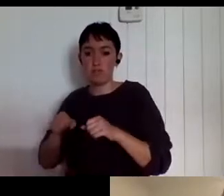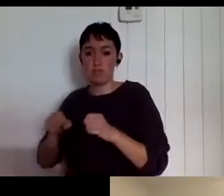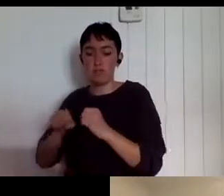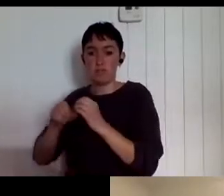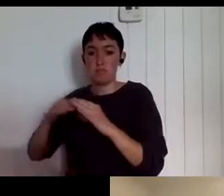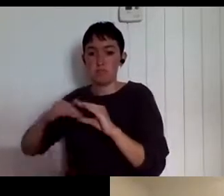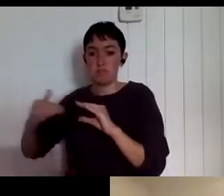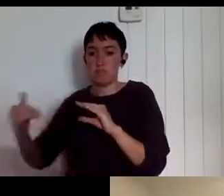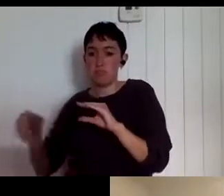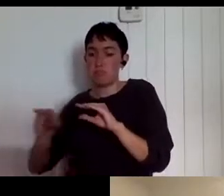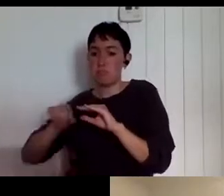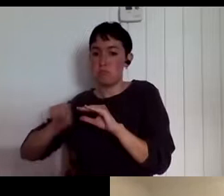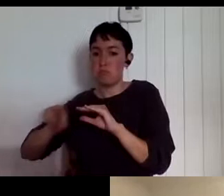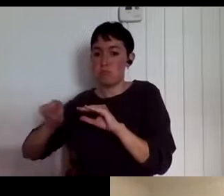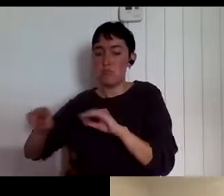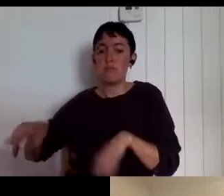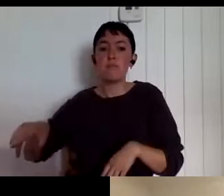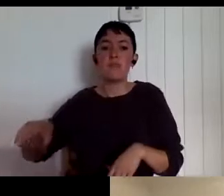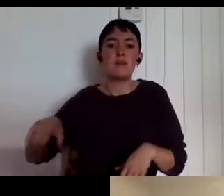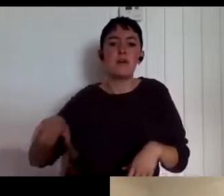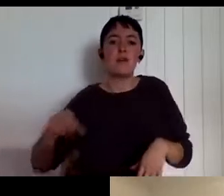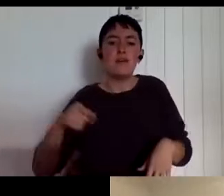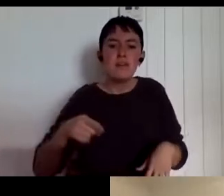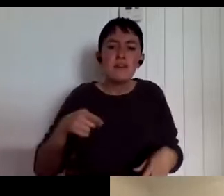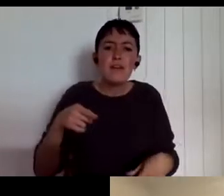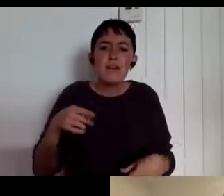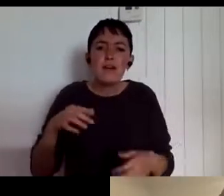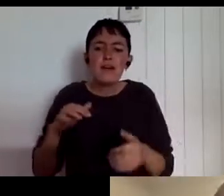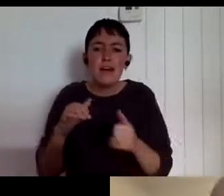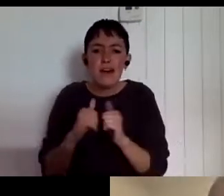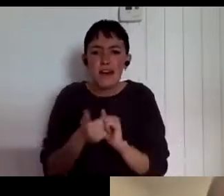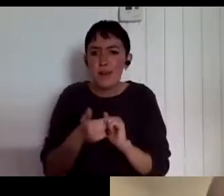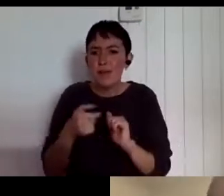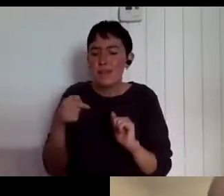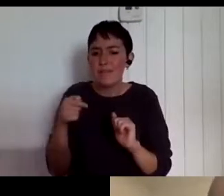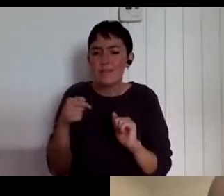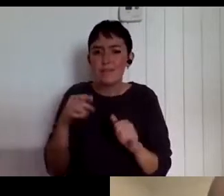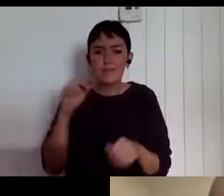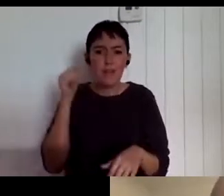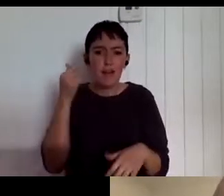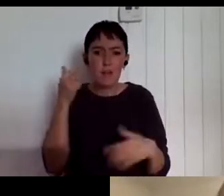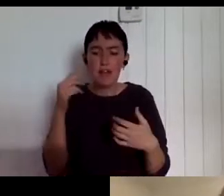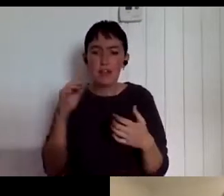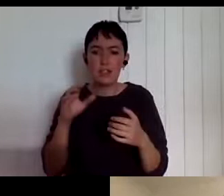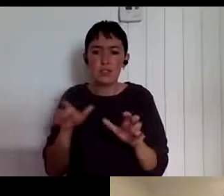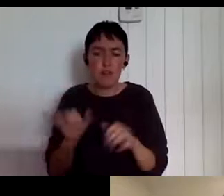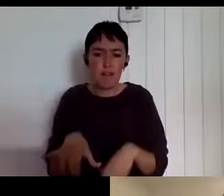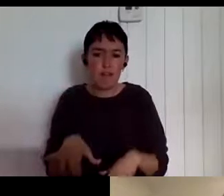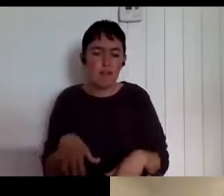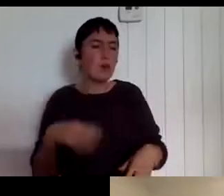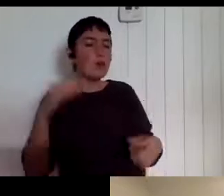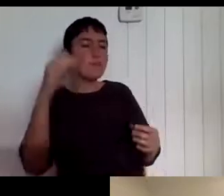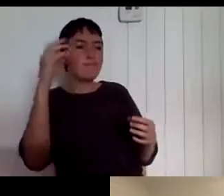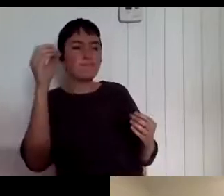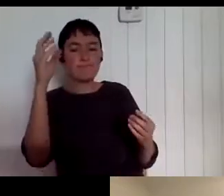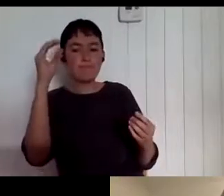That seems hard. How do they do it? So it's, you could kind of imagine that if you're burning enough, right? You could